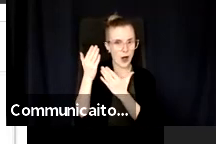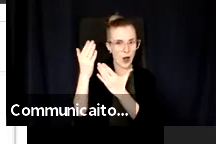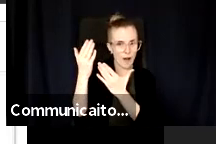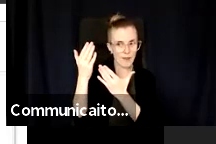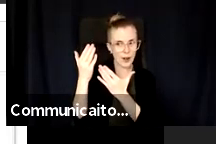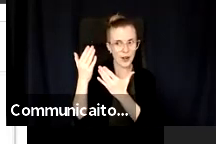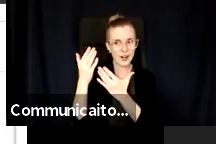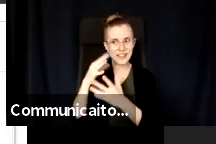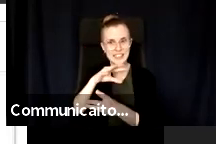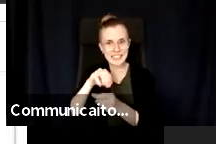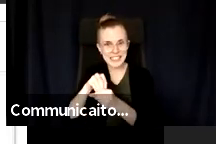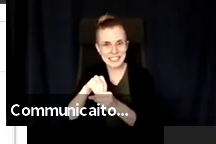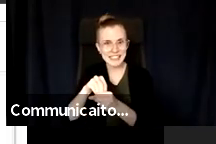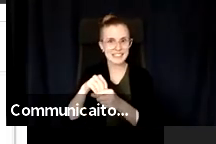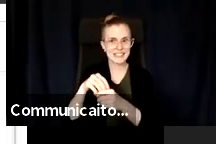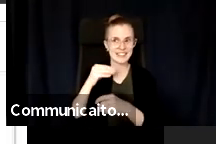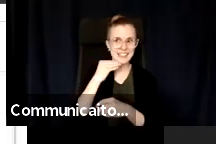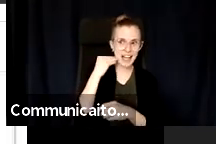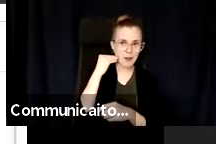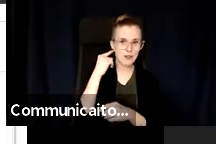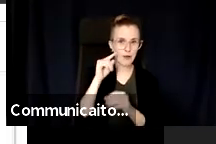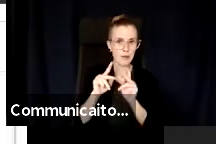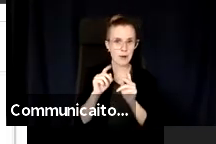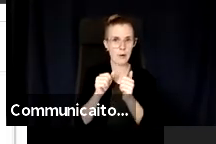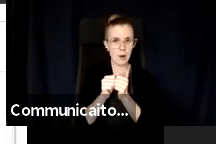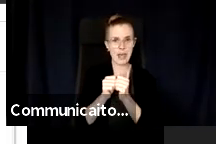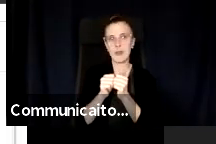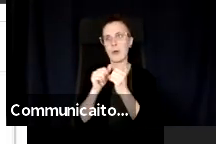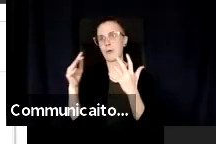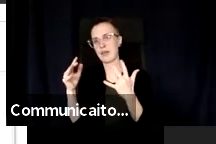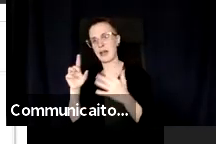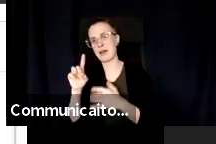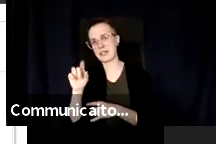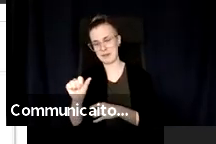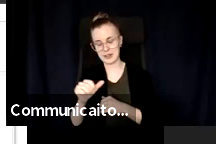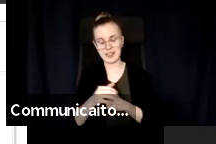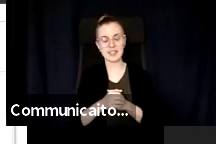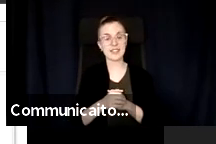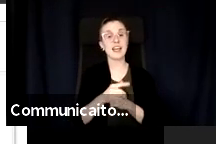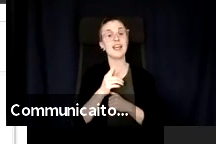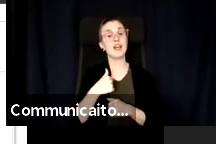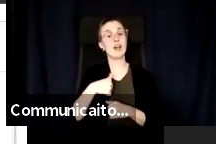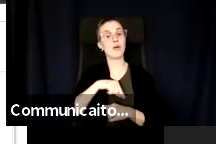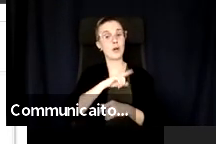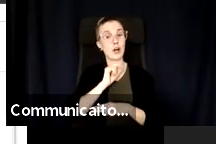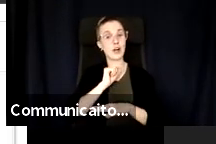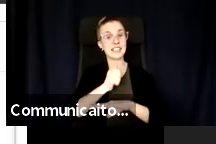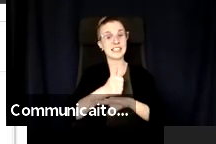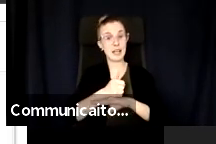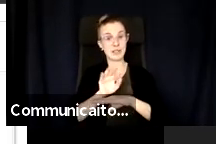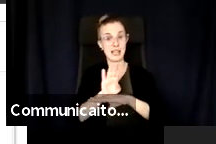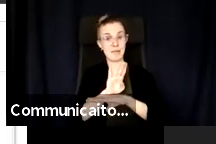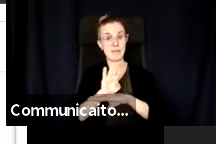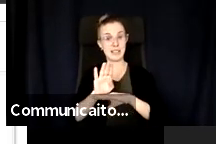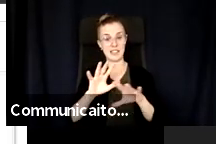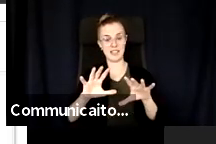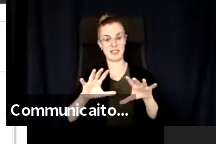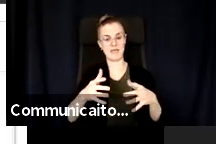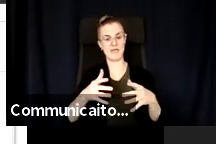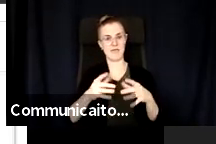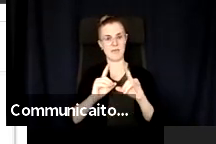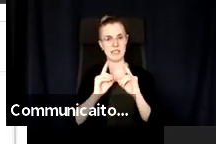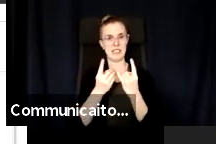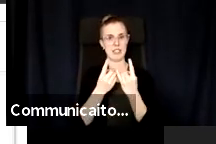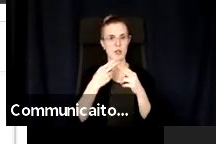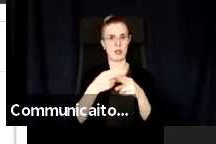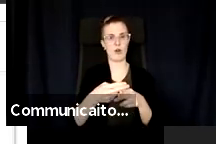disabilities, accompanied with services to help them access their community. And we are establishing a business district called Impact, where